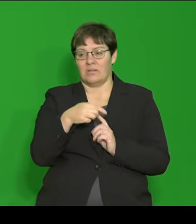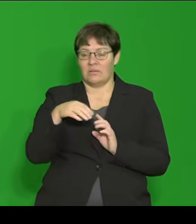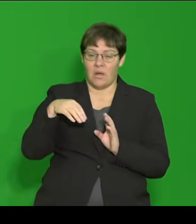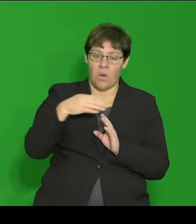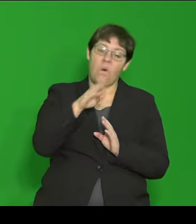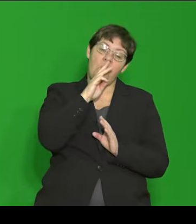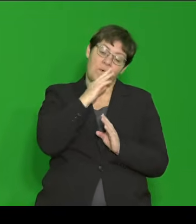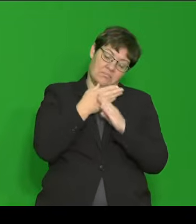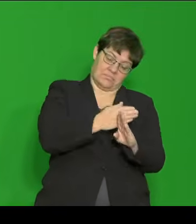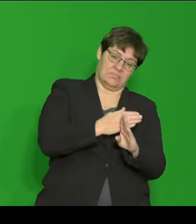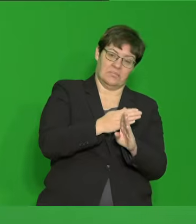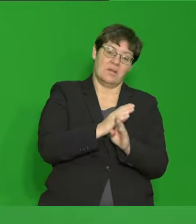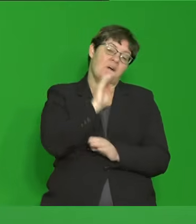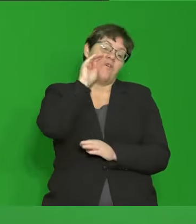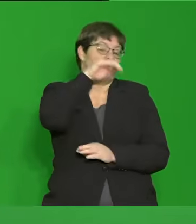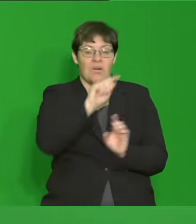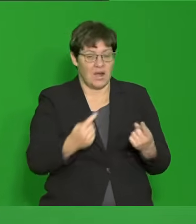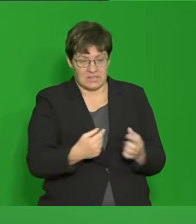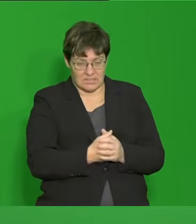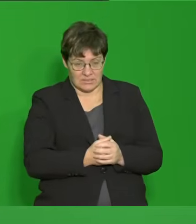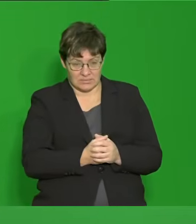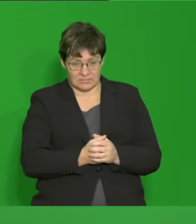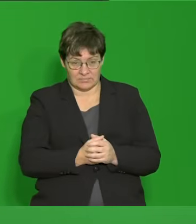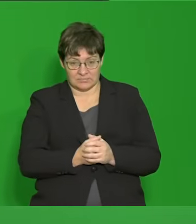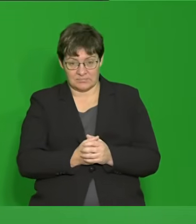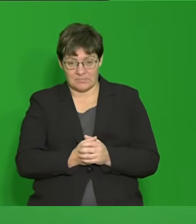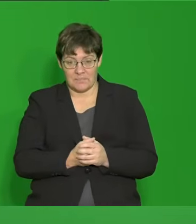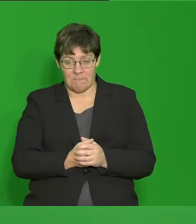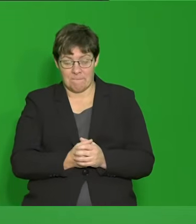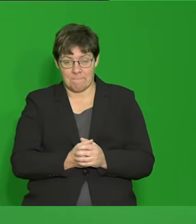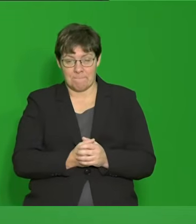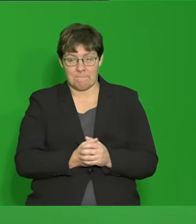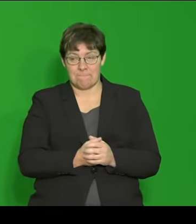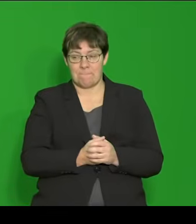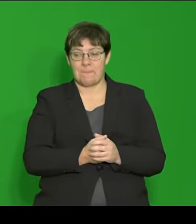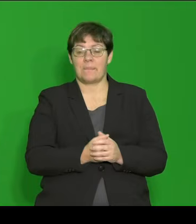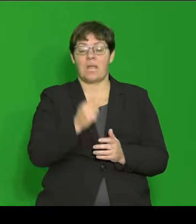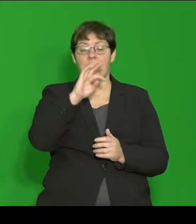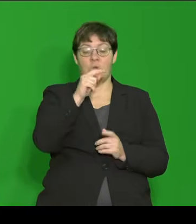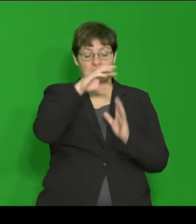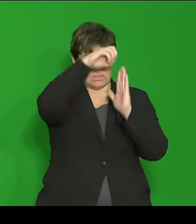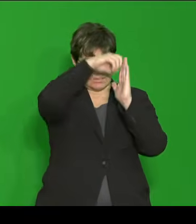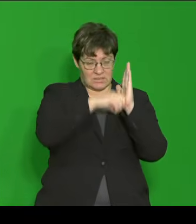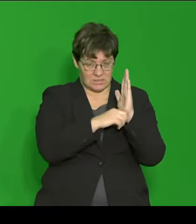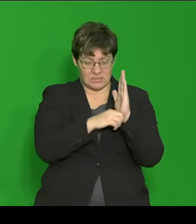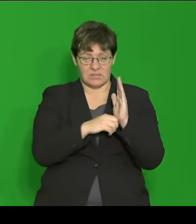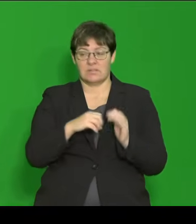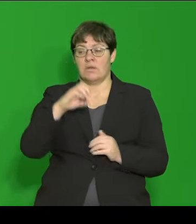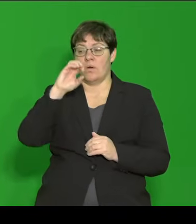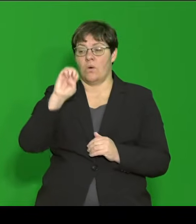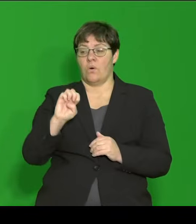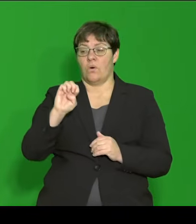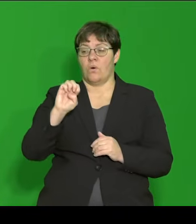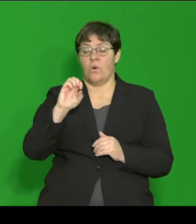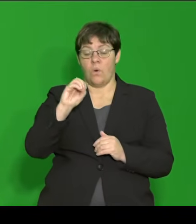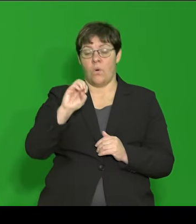actually stops the water or food moving up into your nasal pharynx. Okay. The bolus then moves down the esophagus